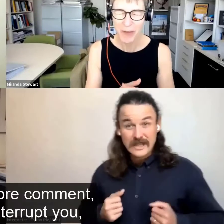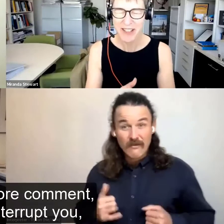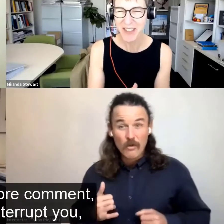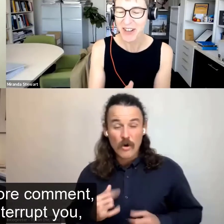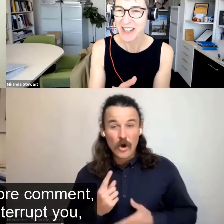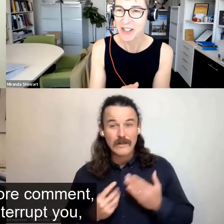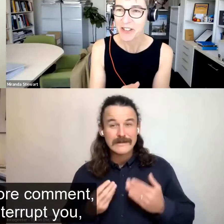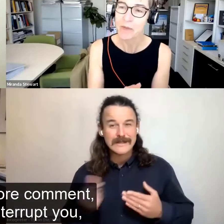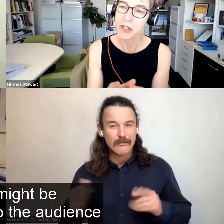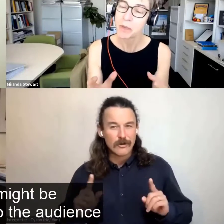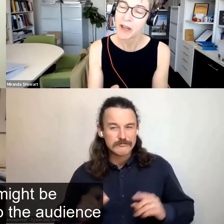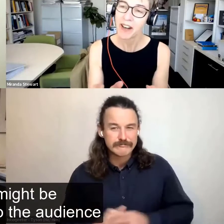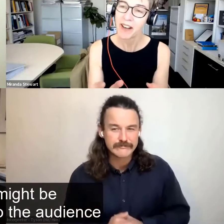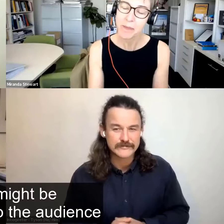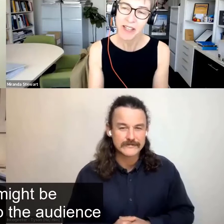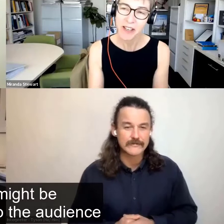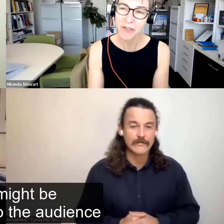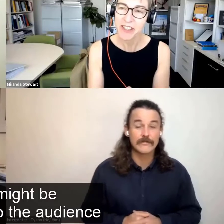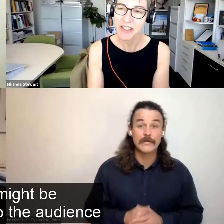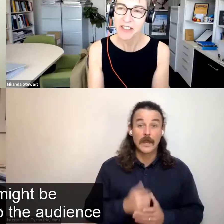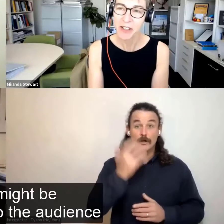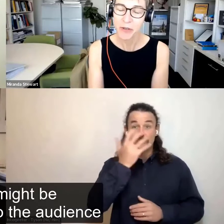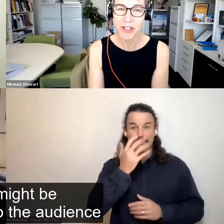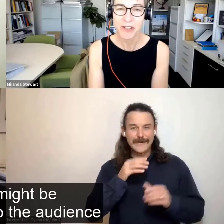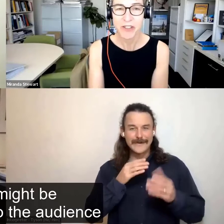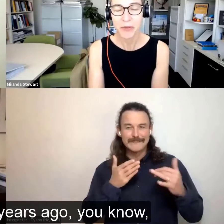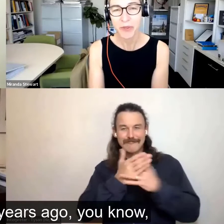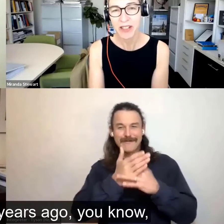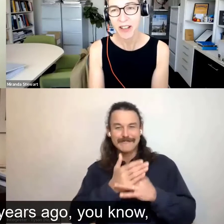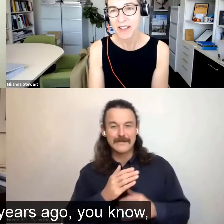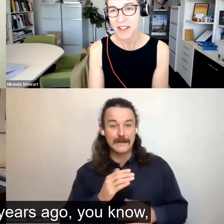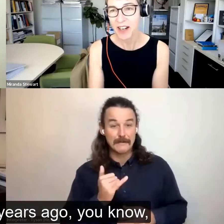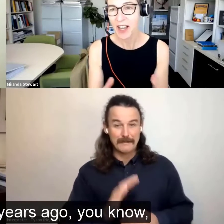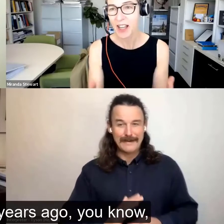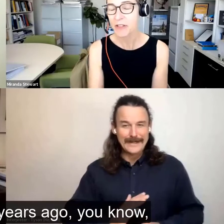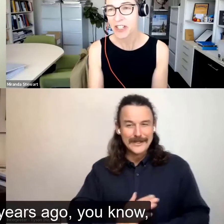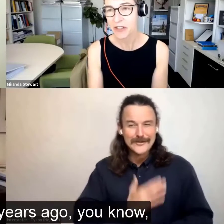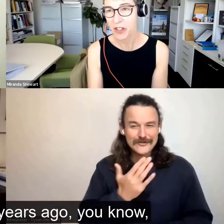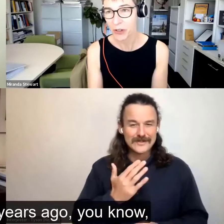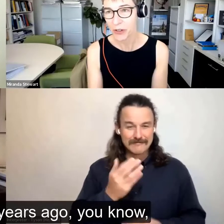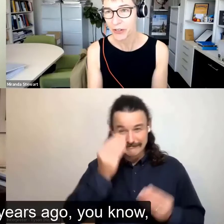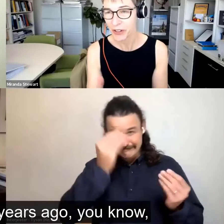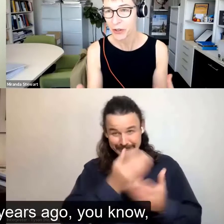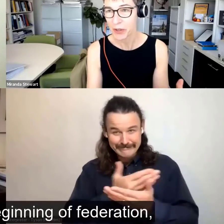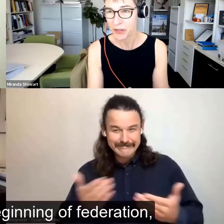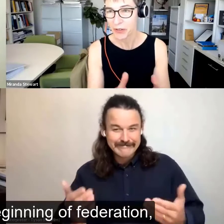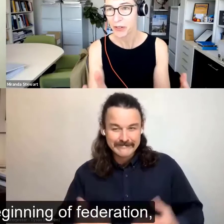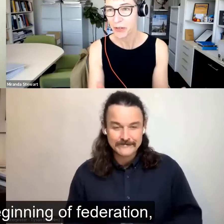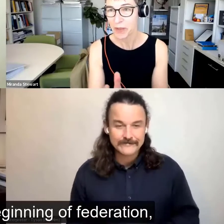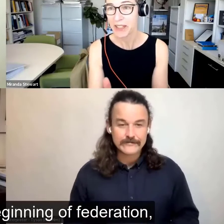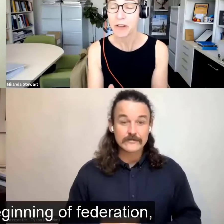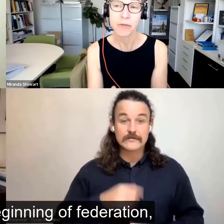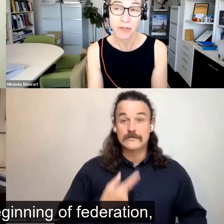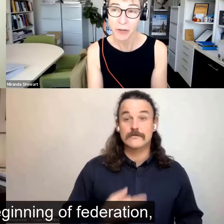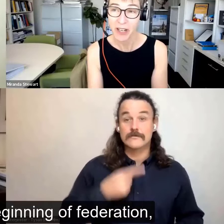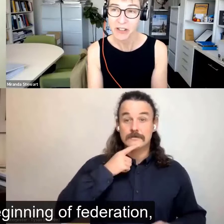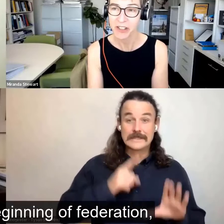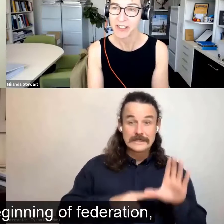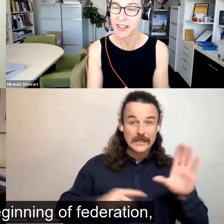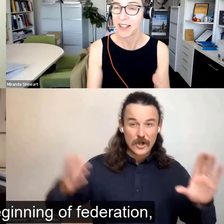one more comment. Sorry to interrupt you, but it might be interesting to the audience to realise that 100 years ago, when